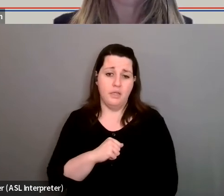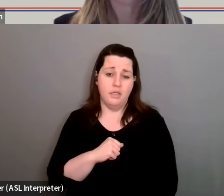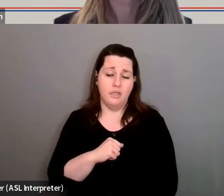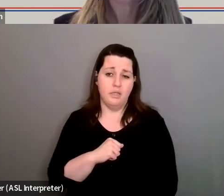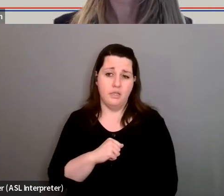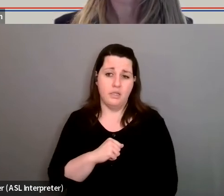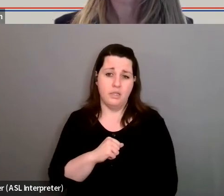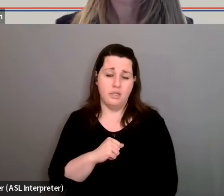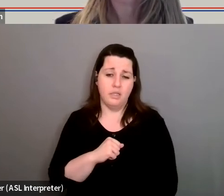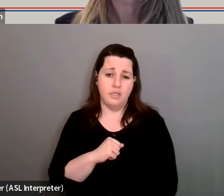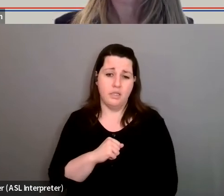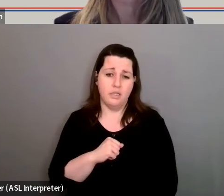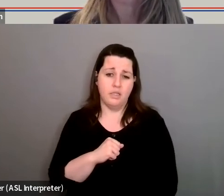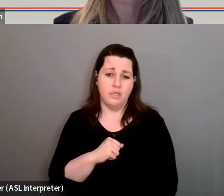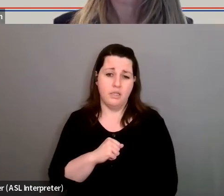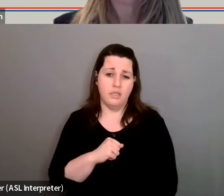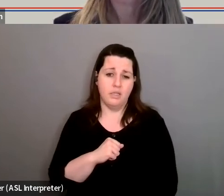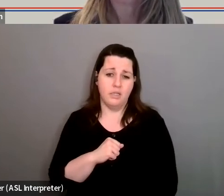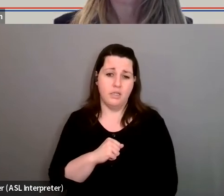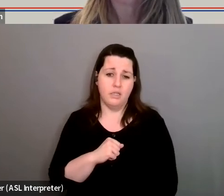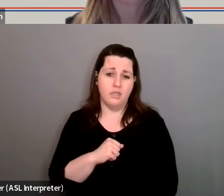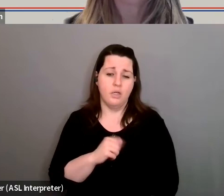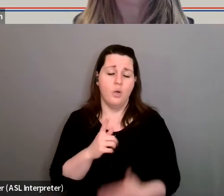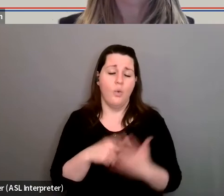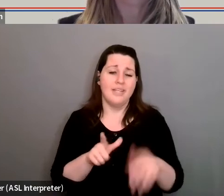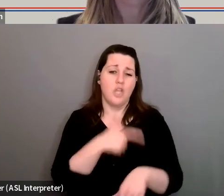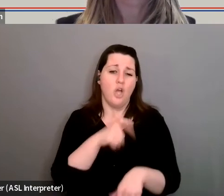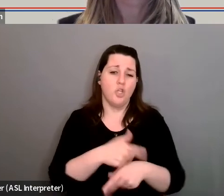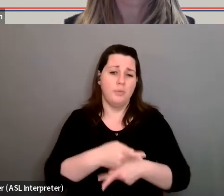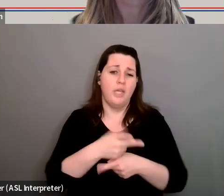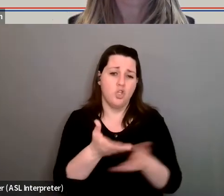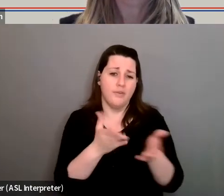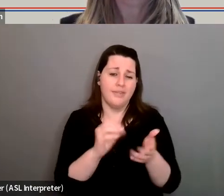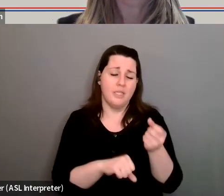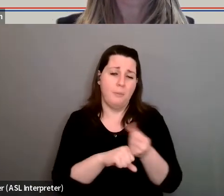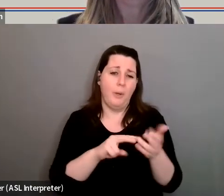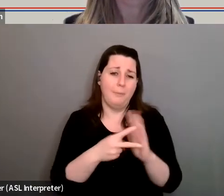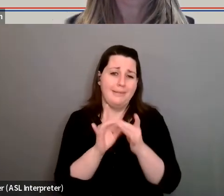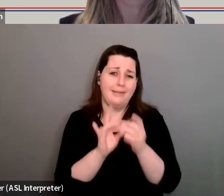what long-term care service and support means in regards to IAble?